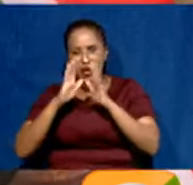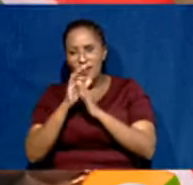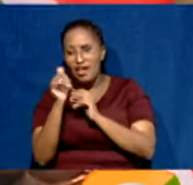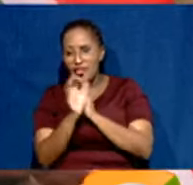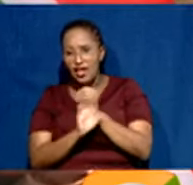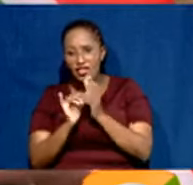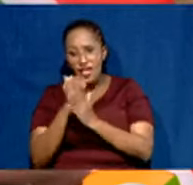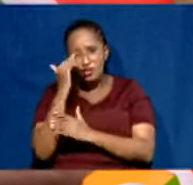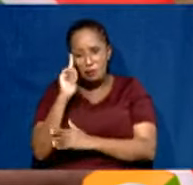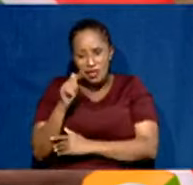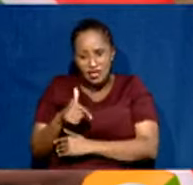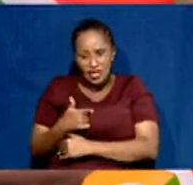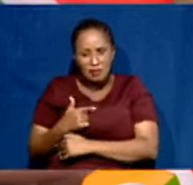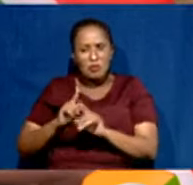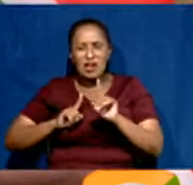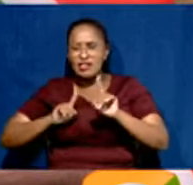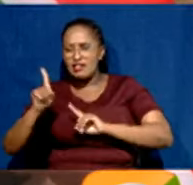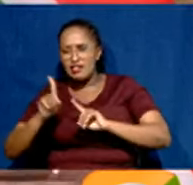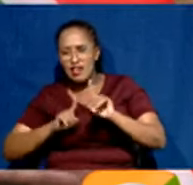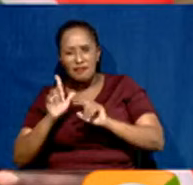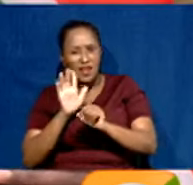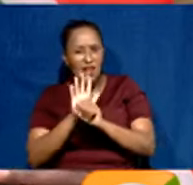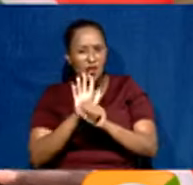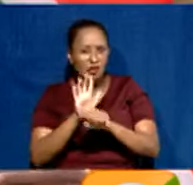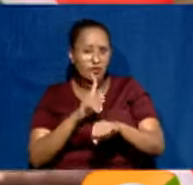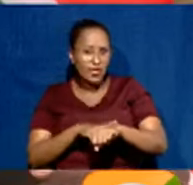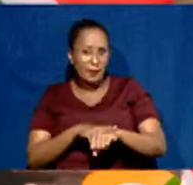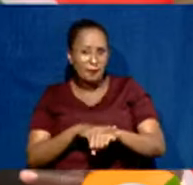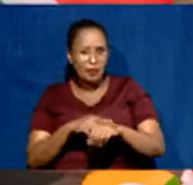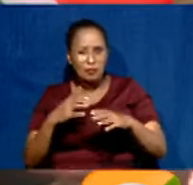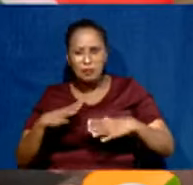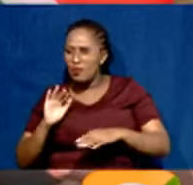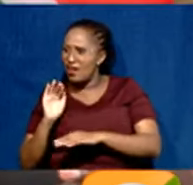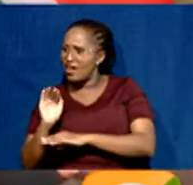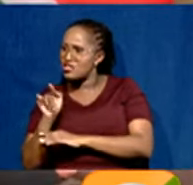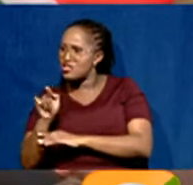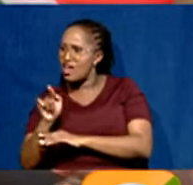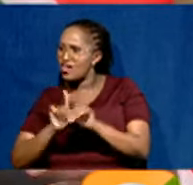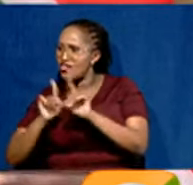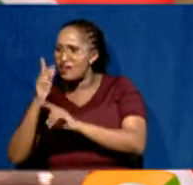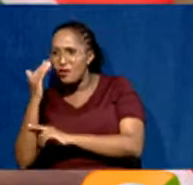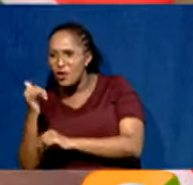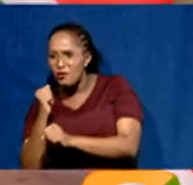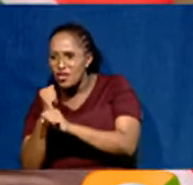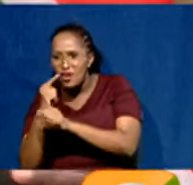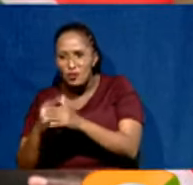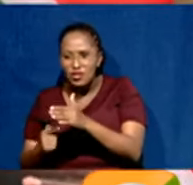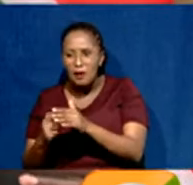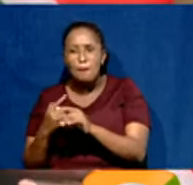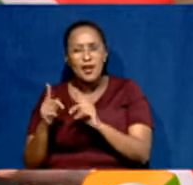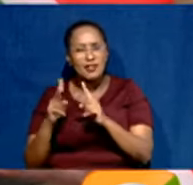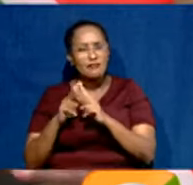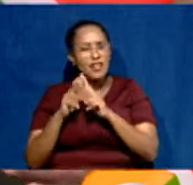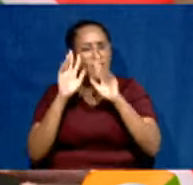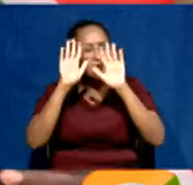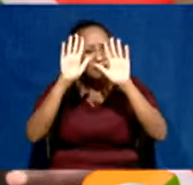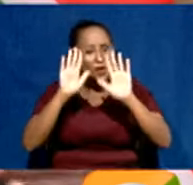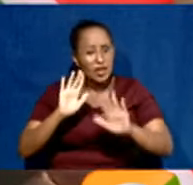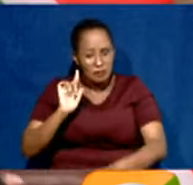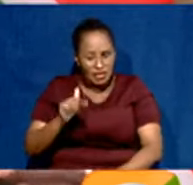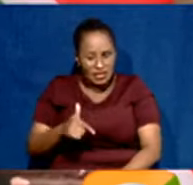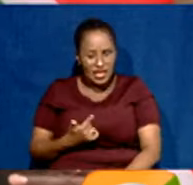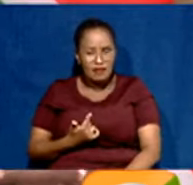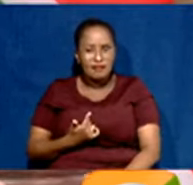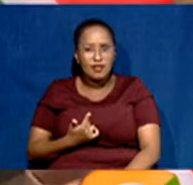that's why I have been on the road so many times. People ask, what is he doing? It was necessary for me